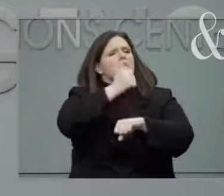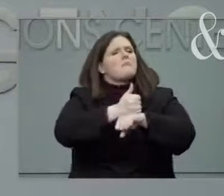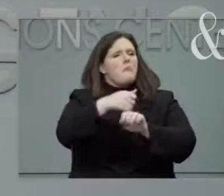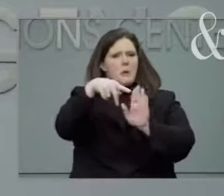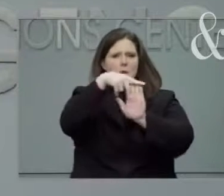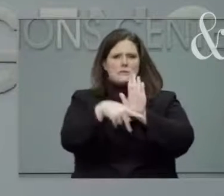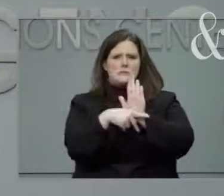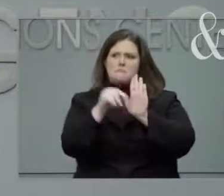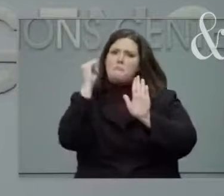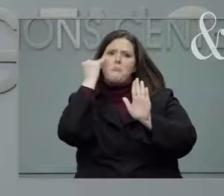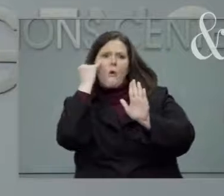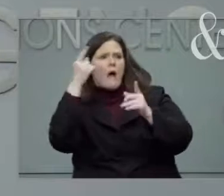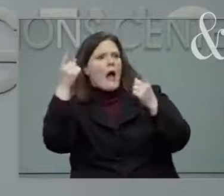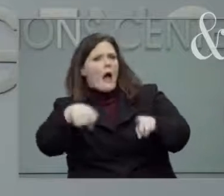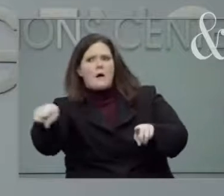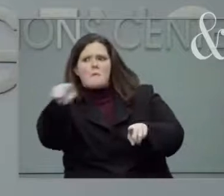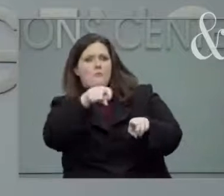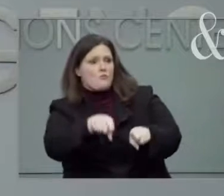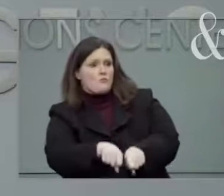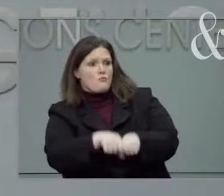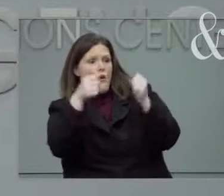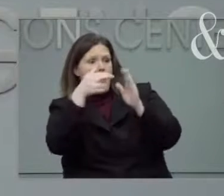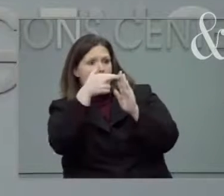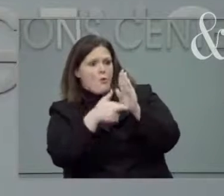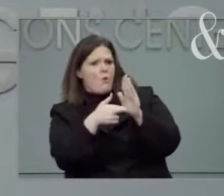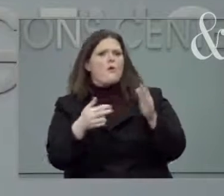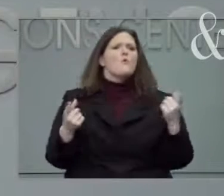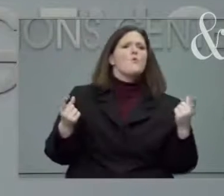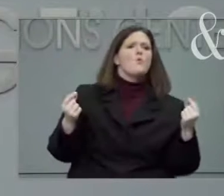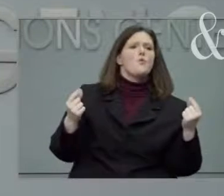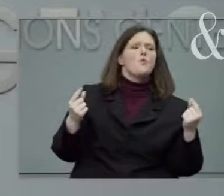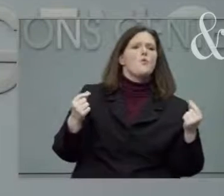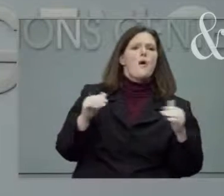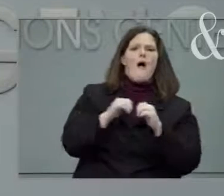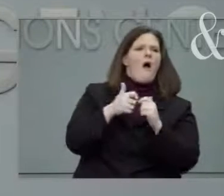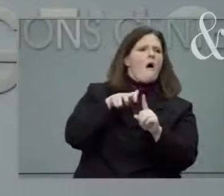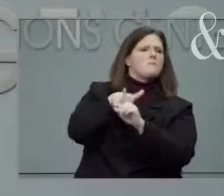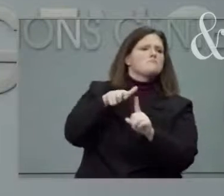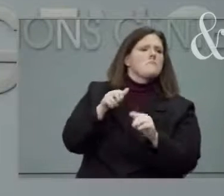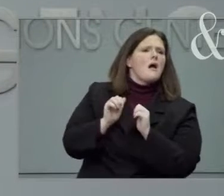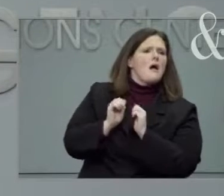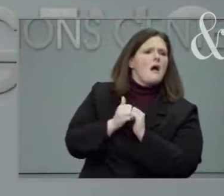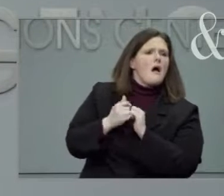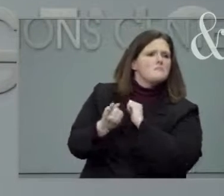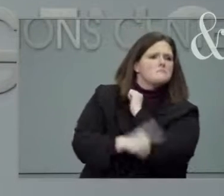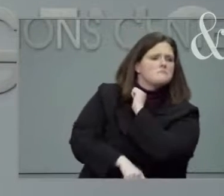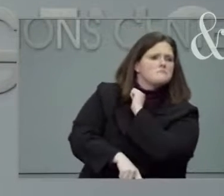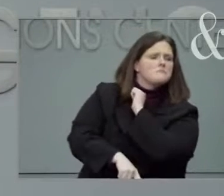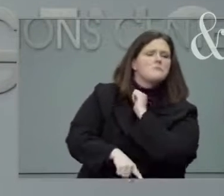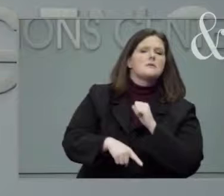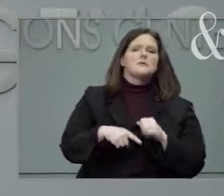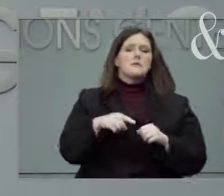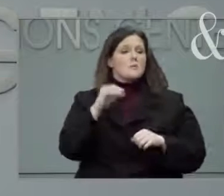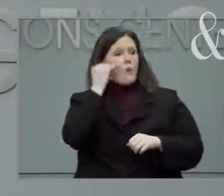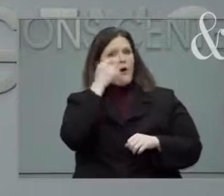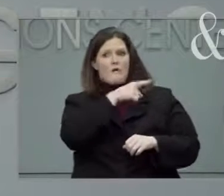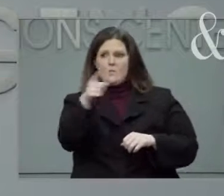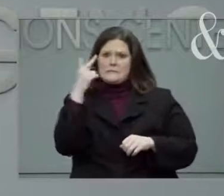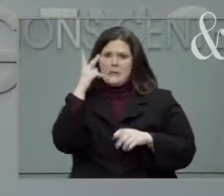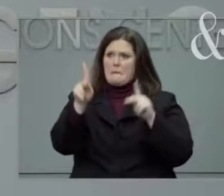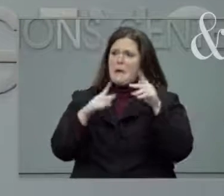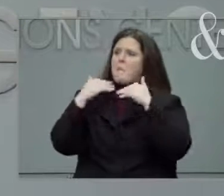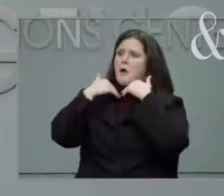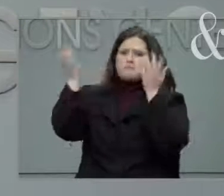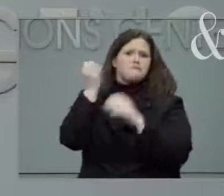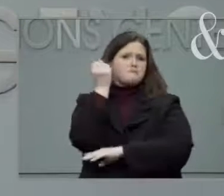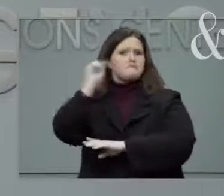in place. And so if folks are seeing any reports of flagrant violations of skipping the line, you can report